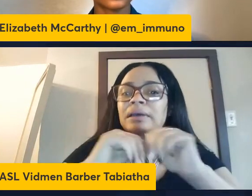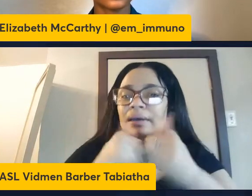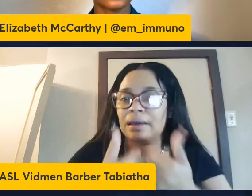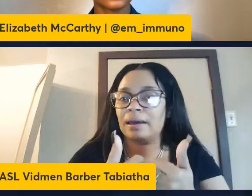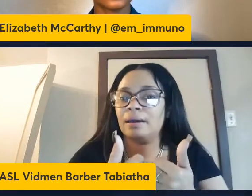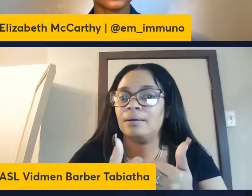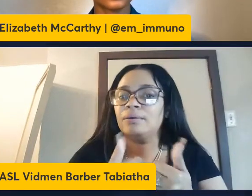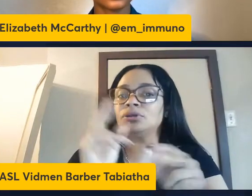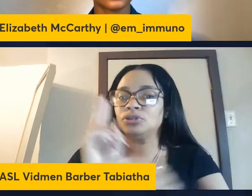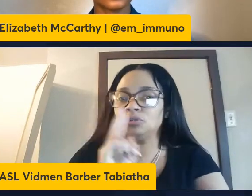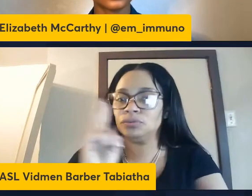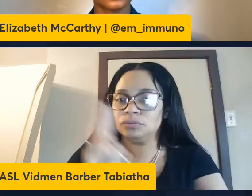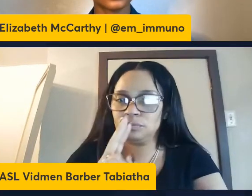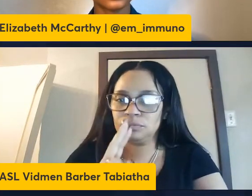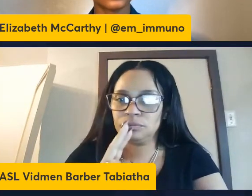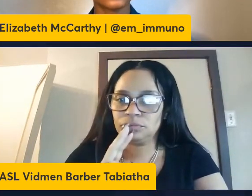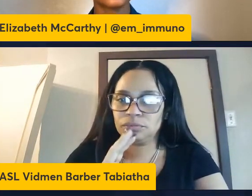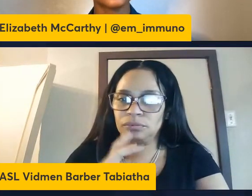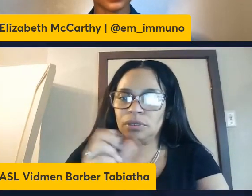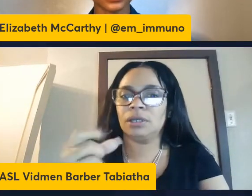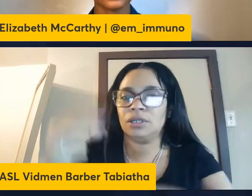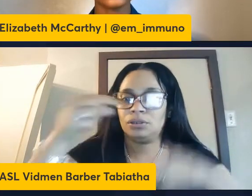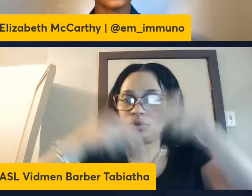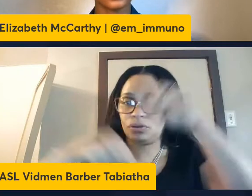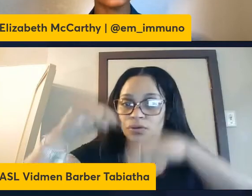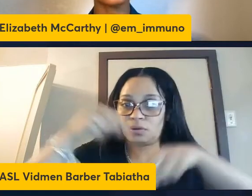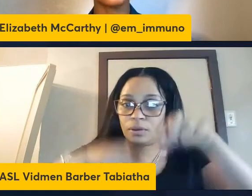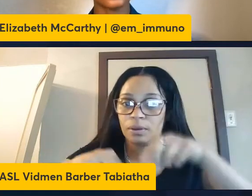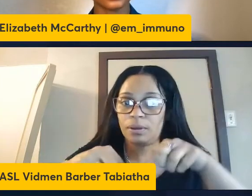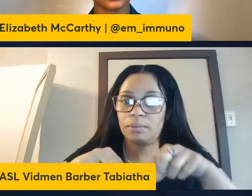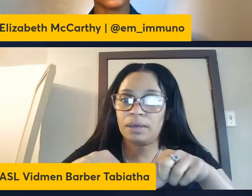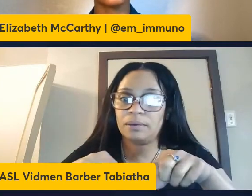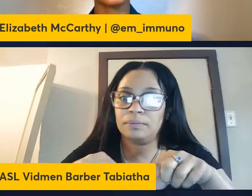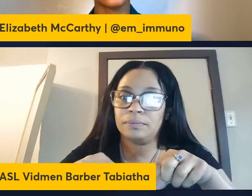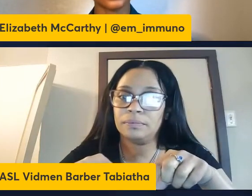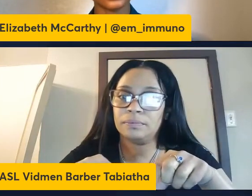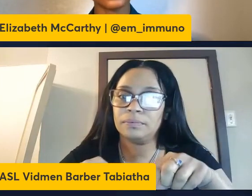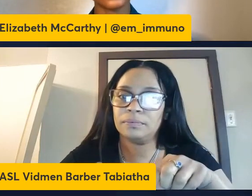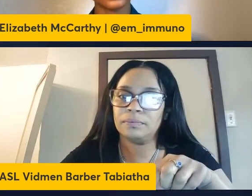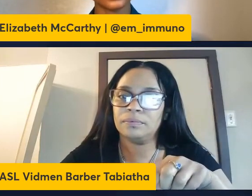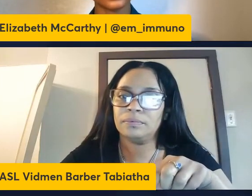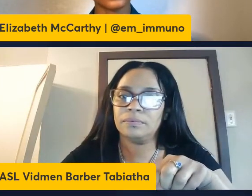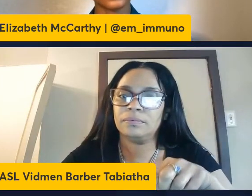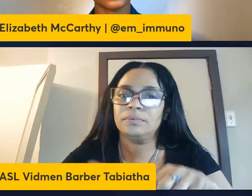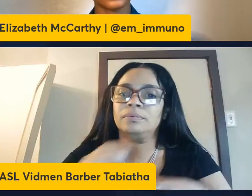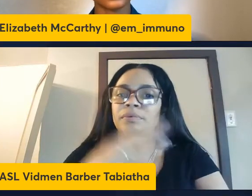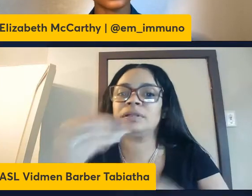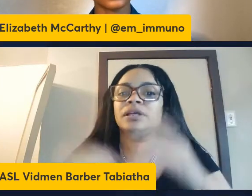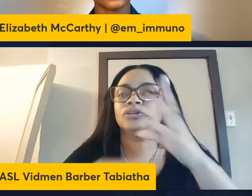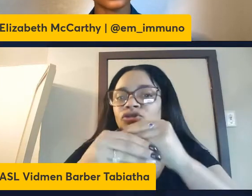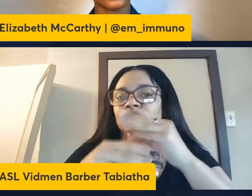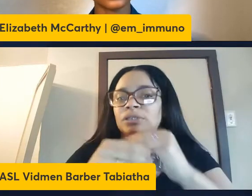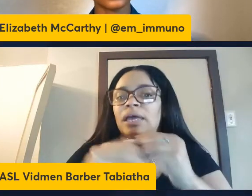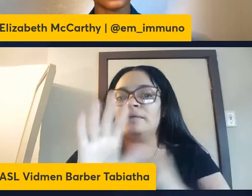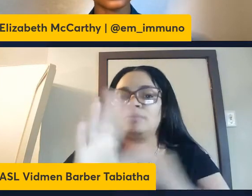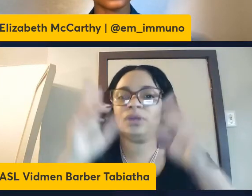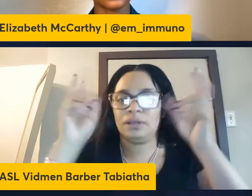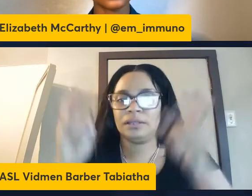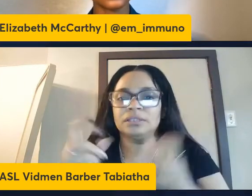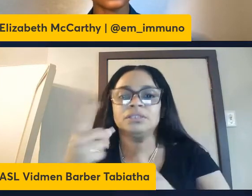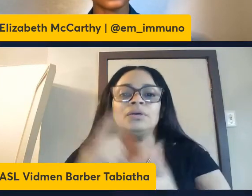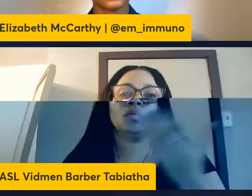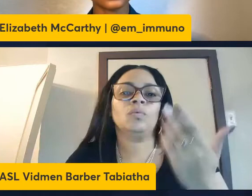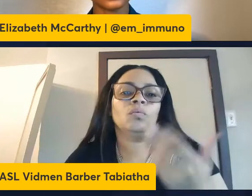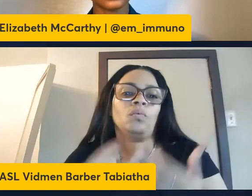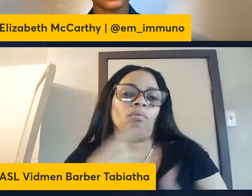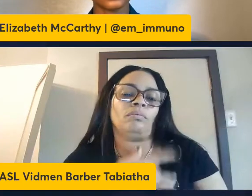stage in the Google Doc where you wrote that bit of code that printed that figure, for example, and then you just carry on with your analysis in this Google Doc format kind